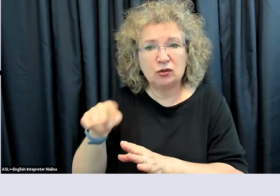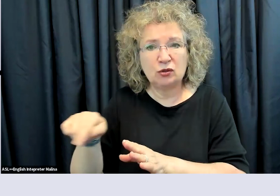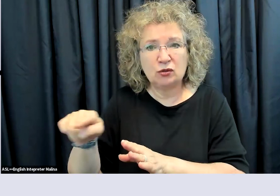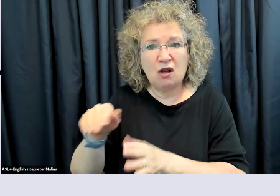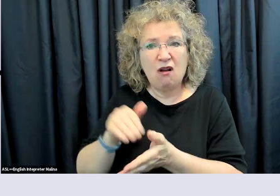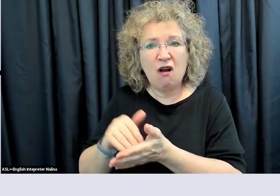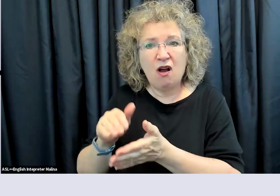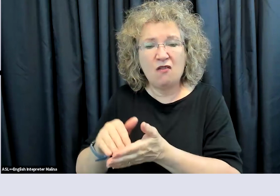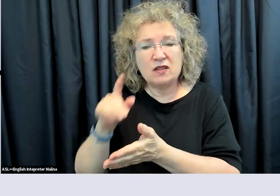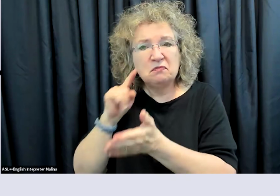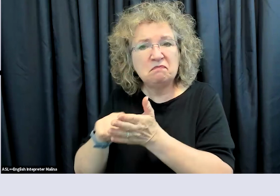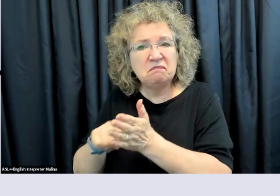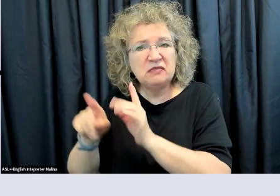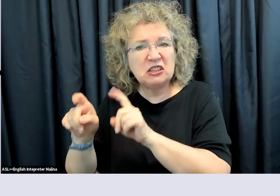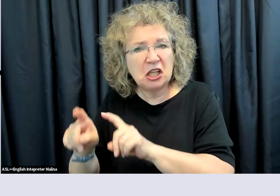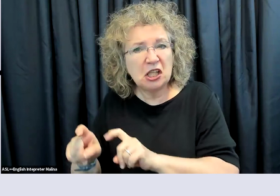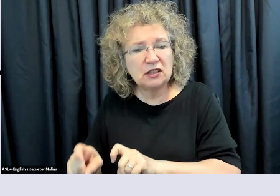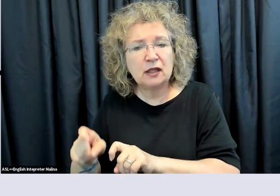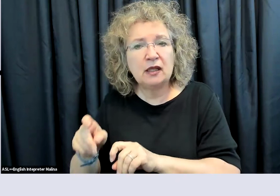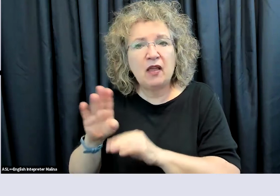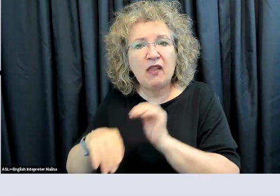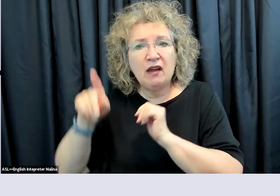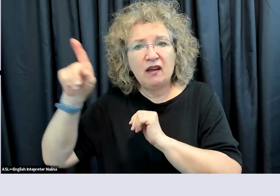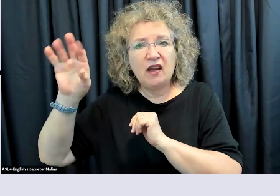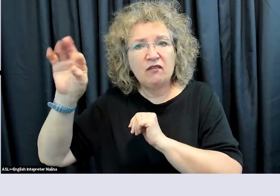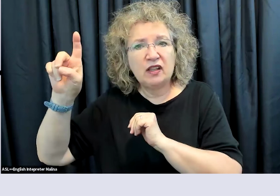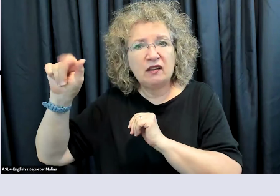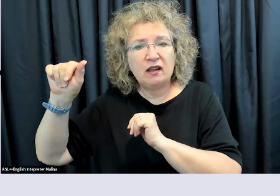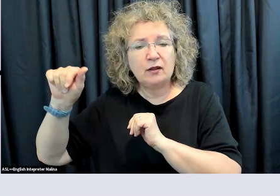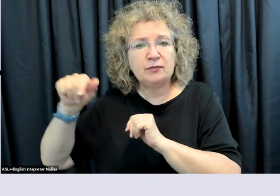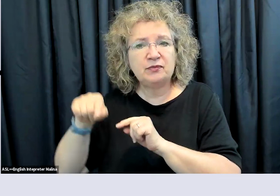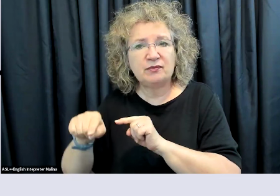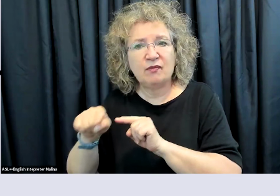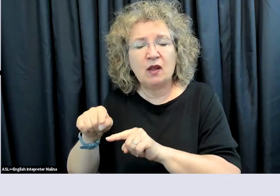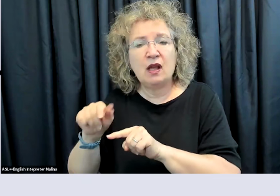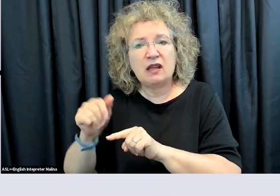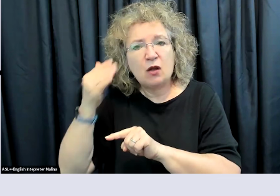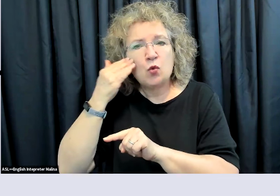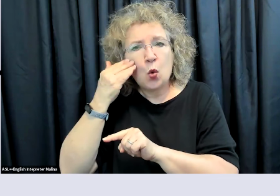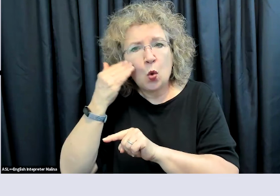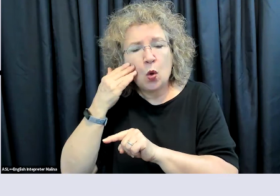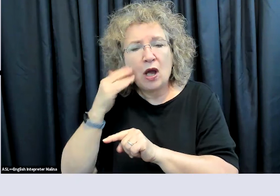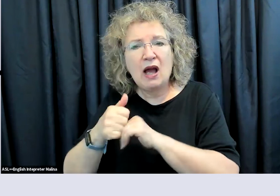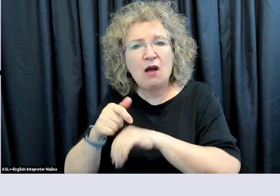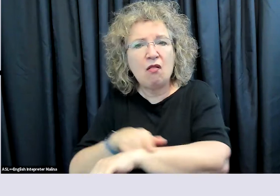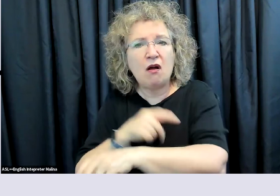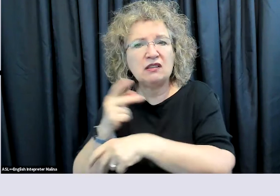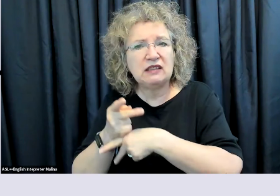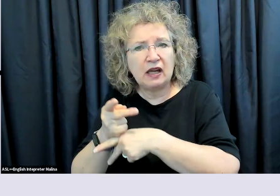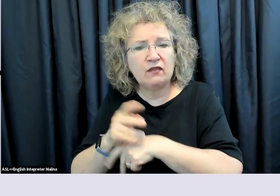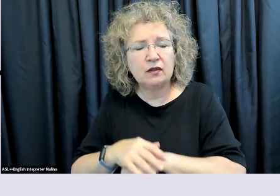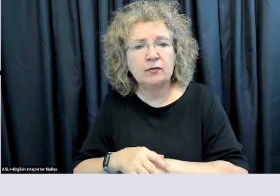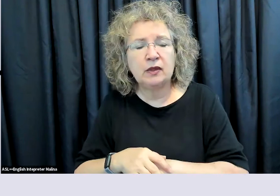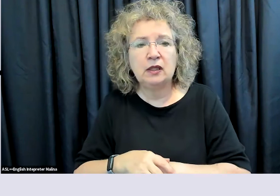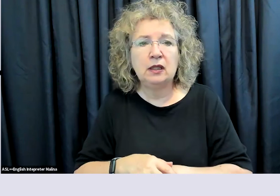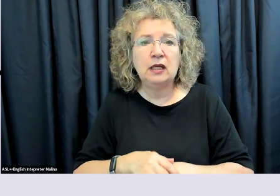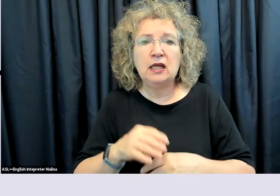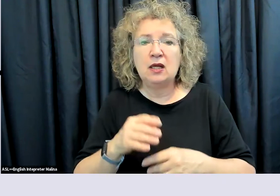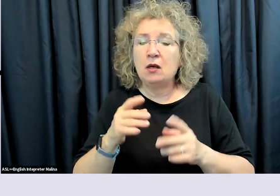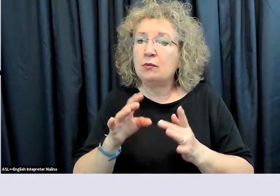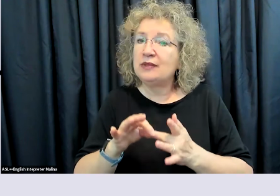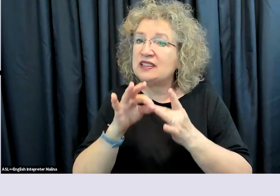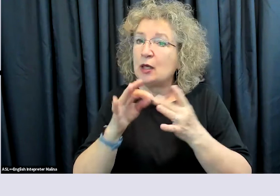medications. An exception to this is often specialty medications, also known as biologics, for a